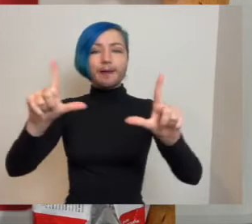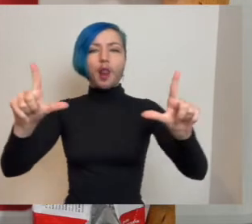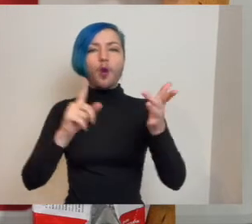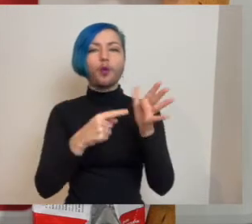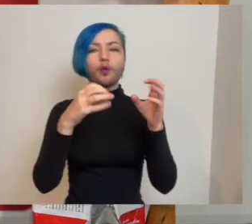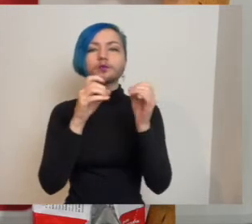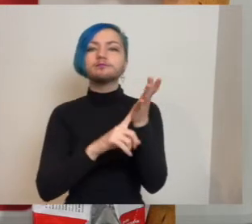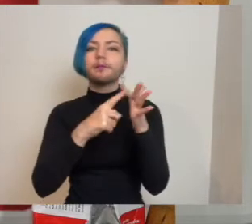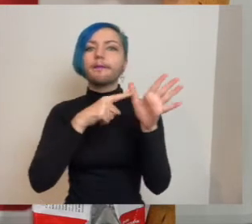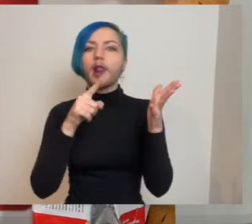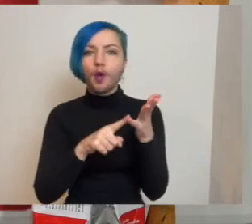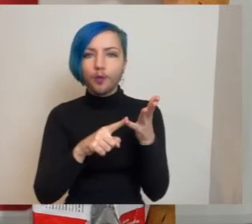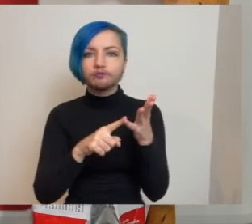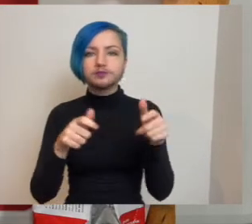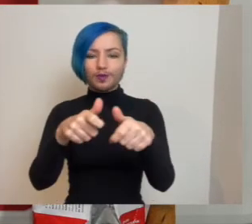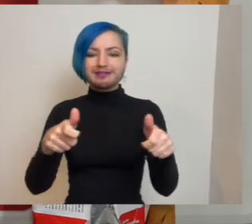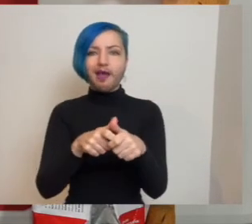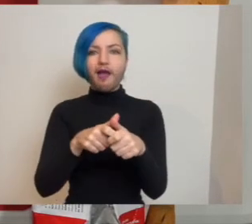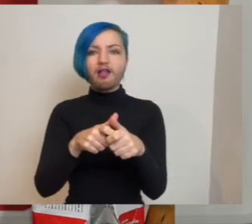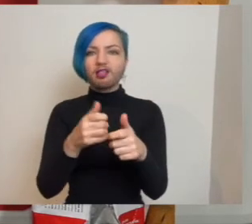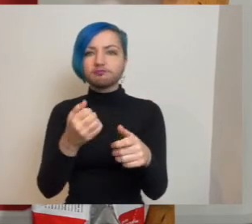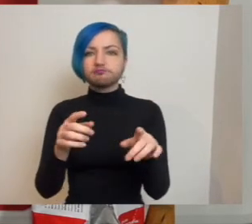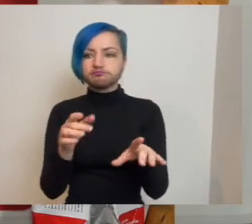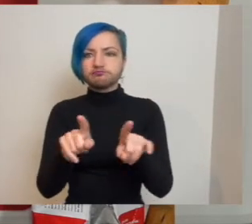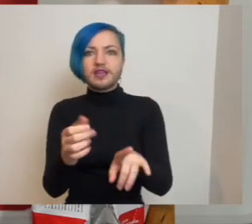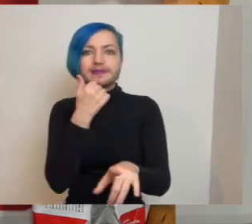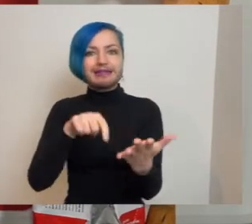a hand-sized tile made of air-drying clay,